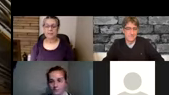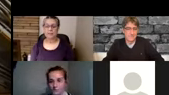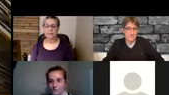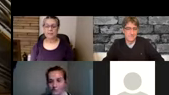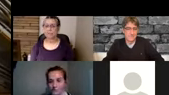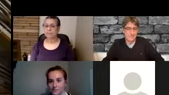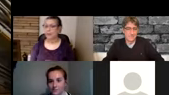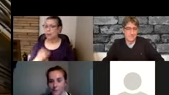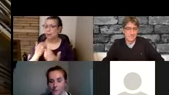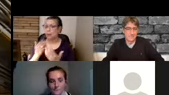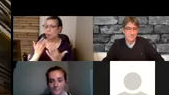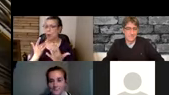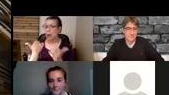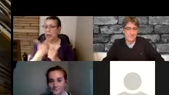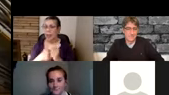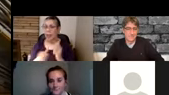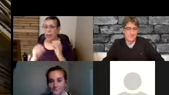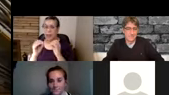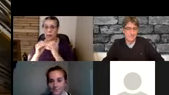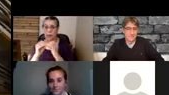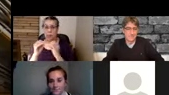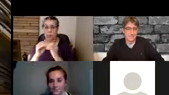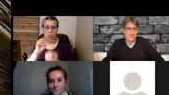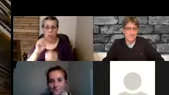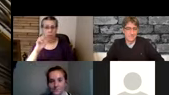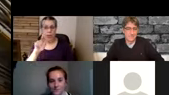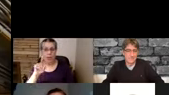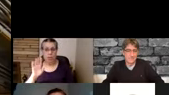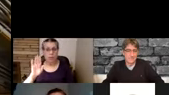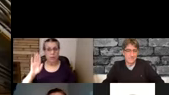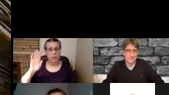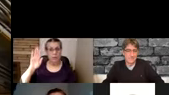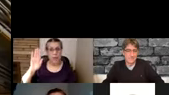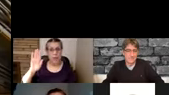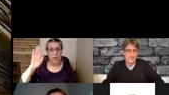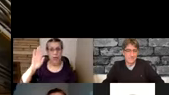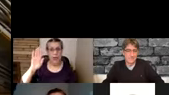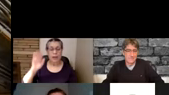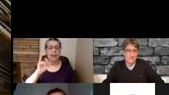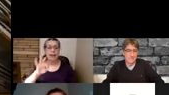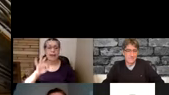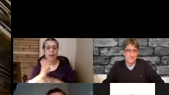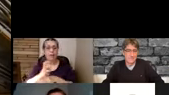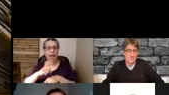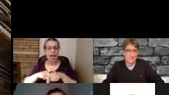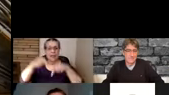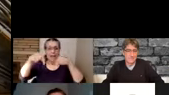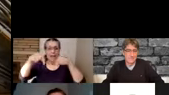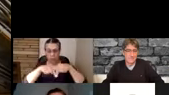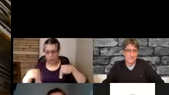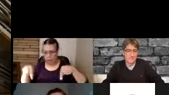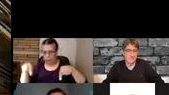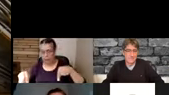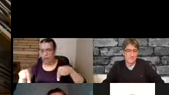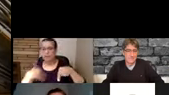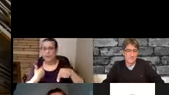Pausing, just waiting to see if anybody else wants to raise their hand. If anyone's having difficulty raising hands, they could just unmute and start